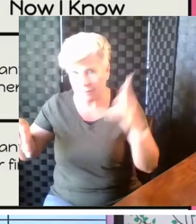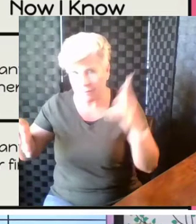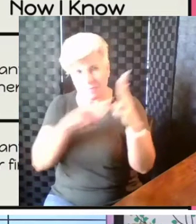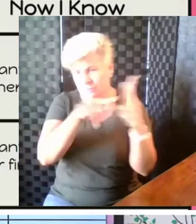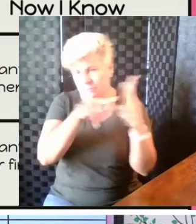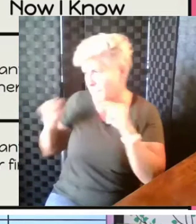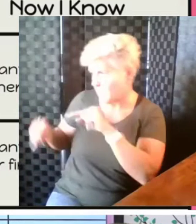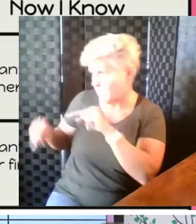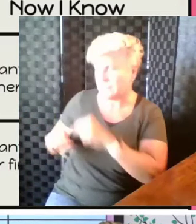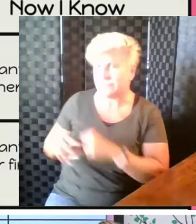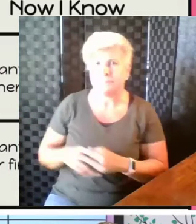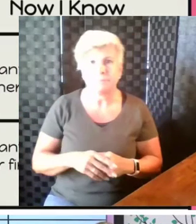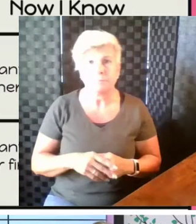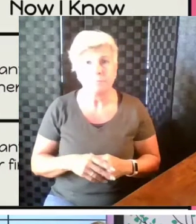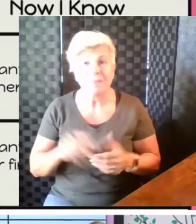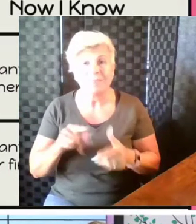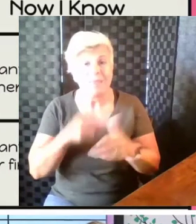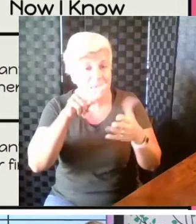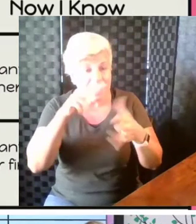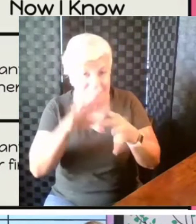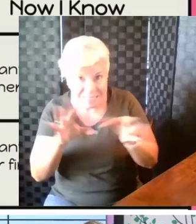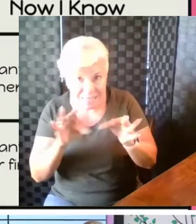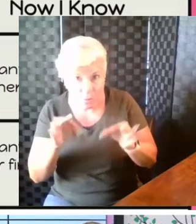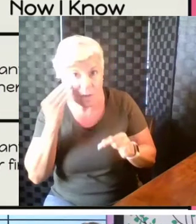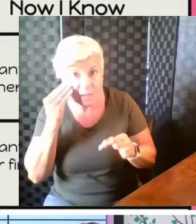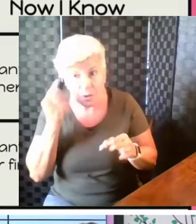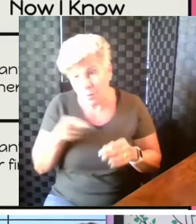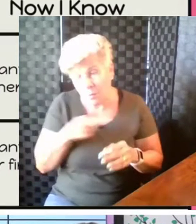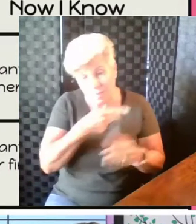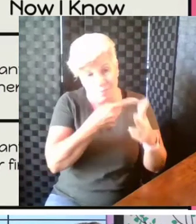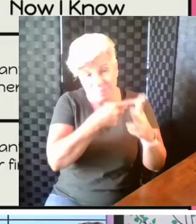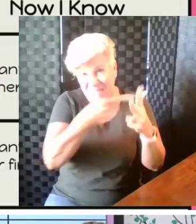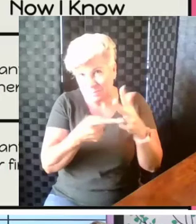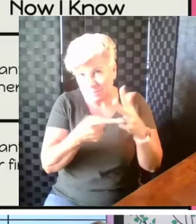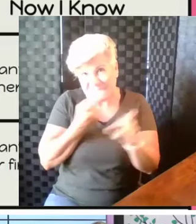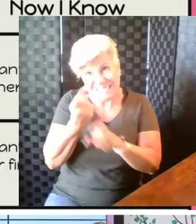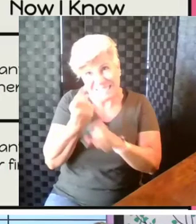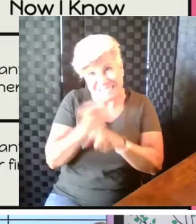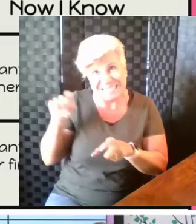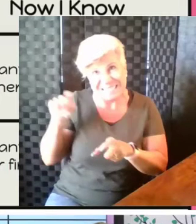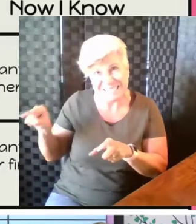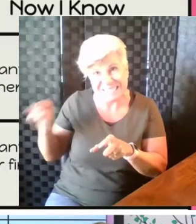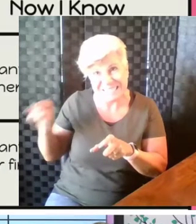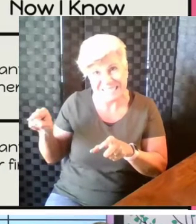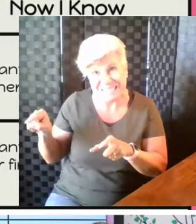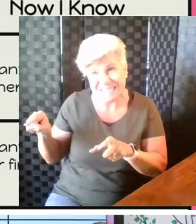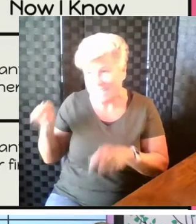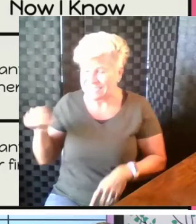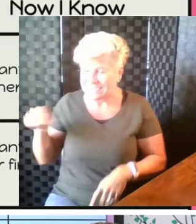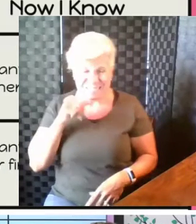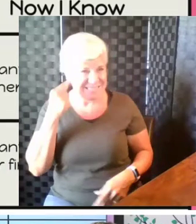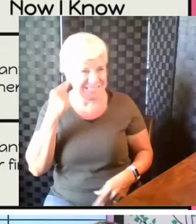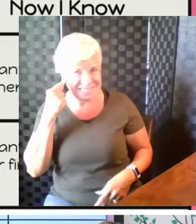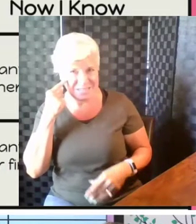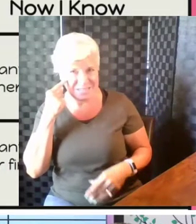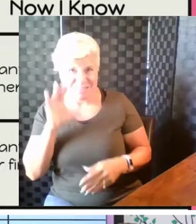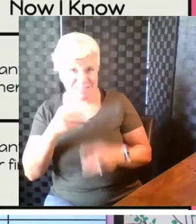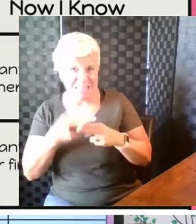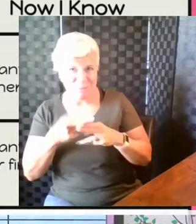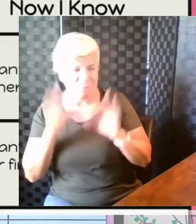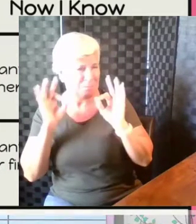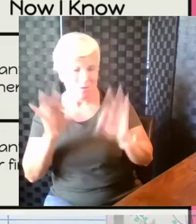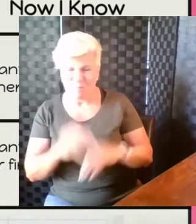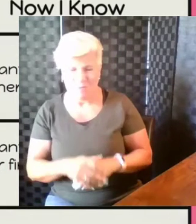read the text, we know that they are making fun of chrysanthemum's name and that chrysanthemum did not think her name was perfect.